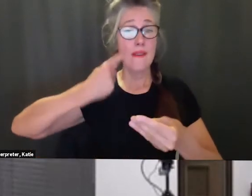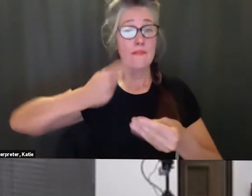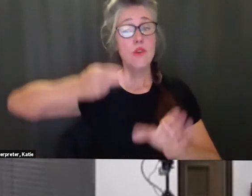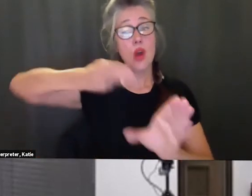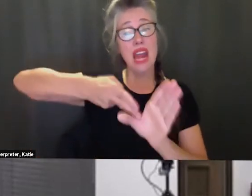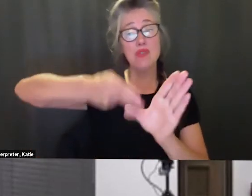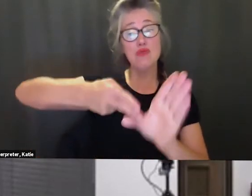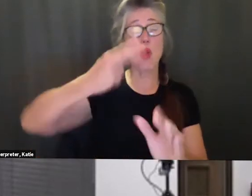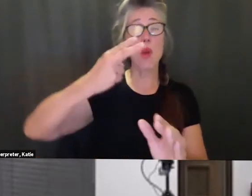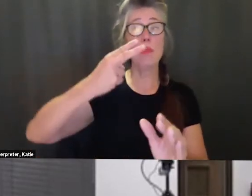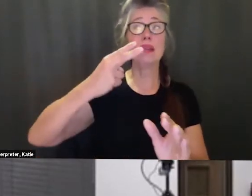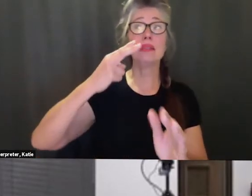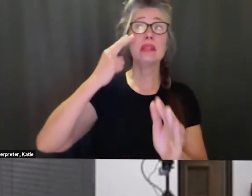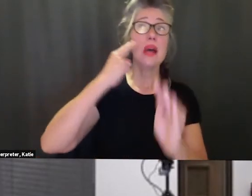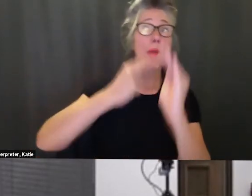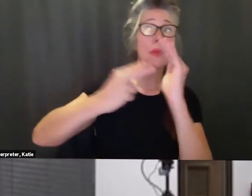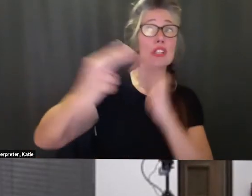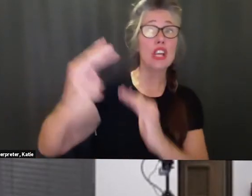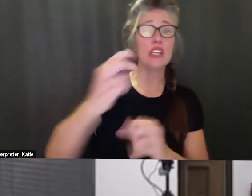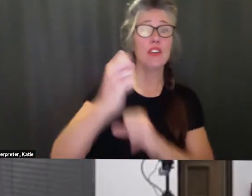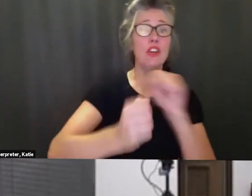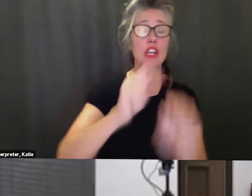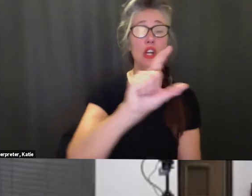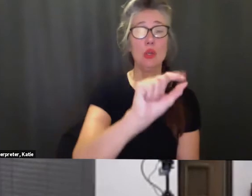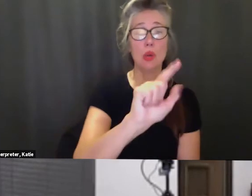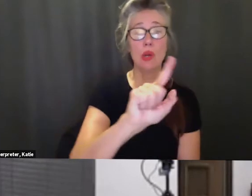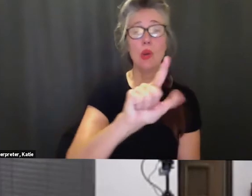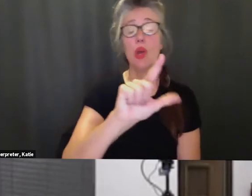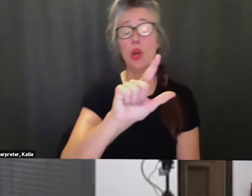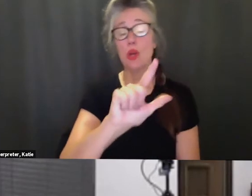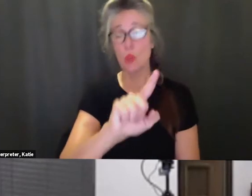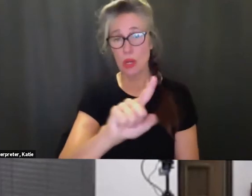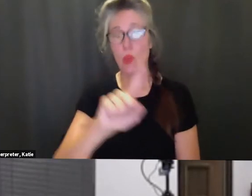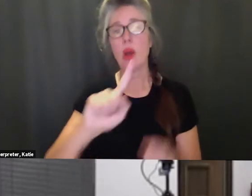for 21, 22,